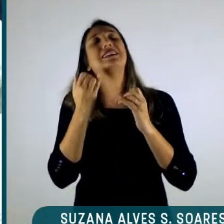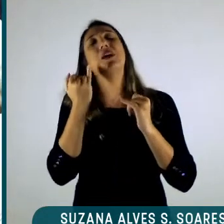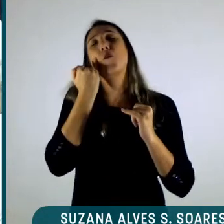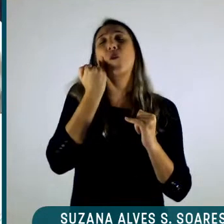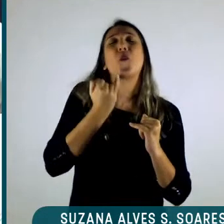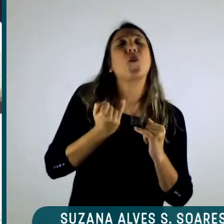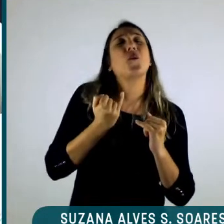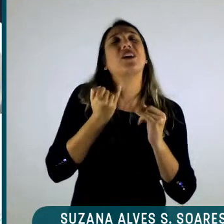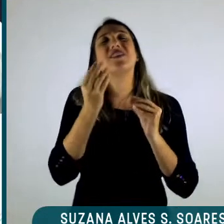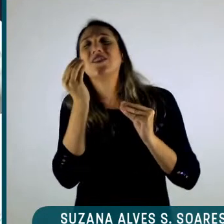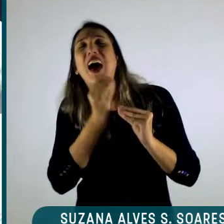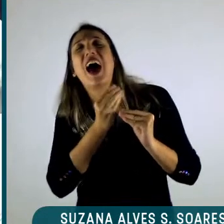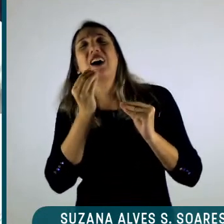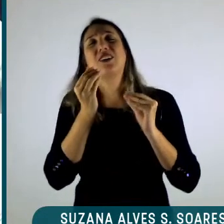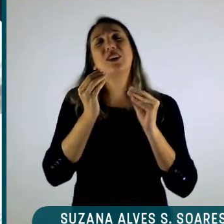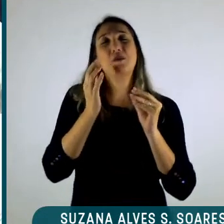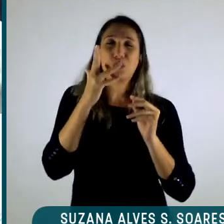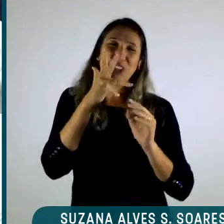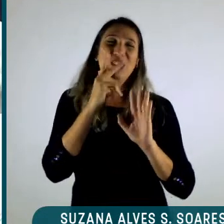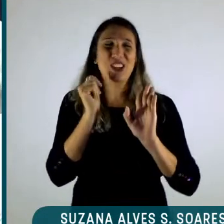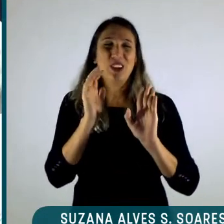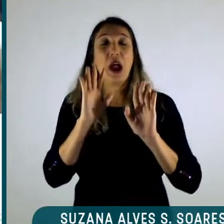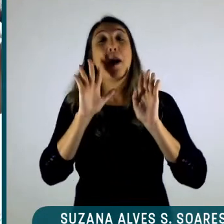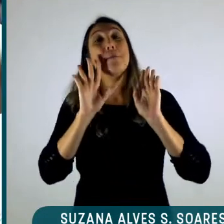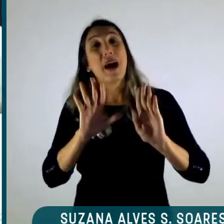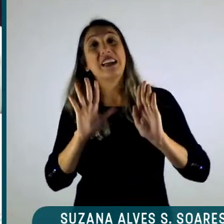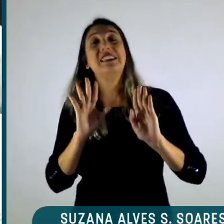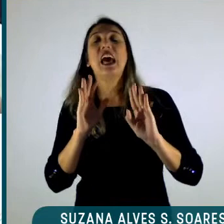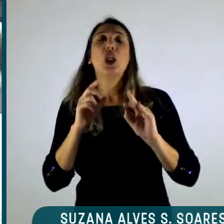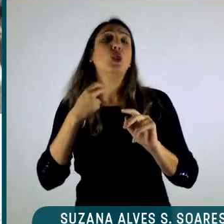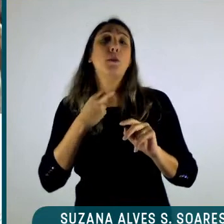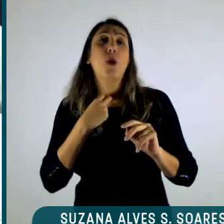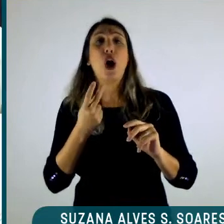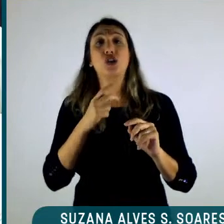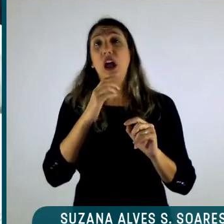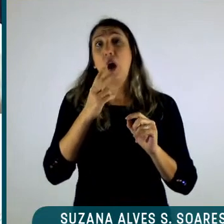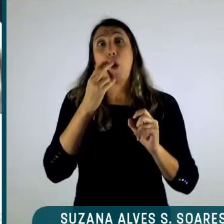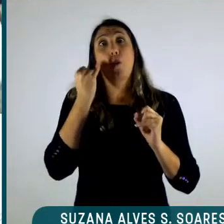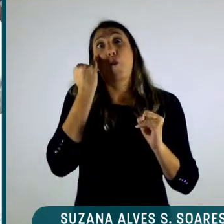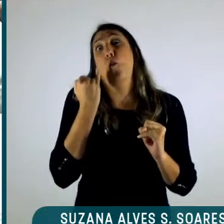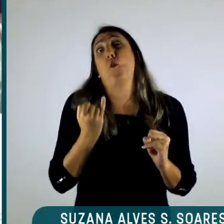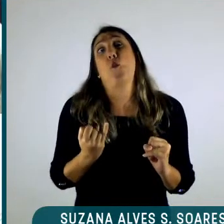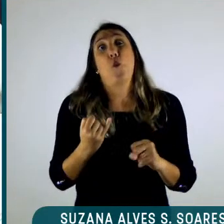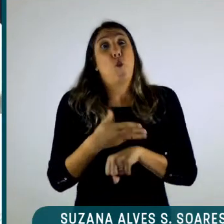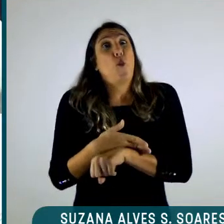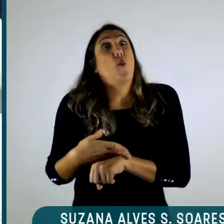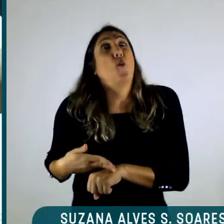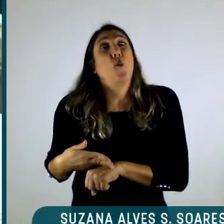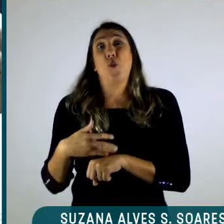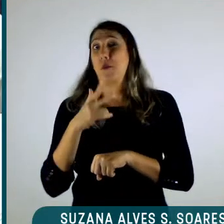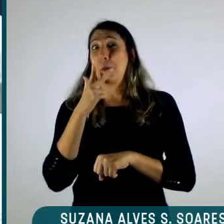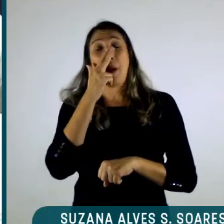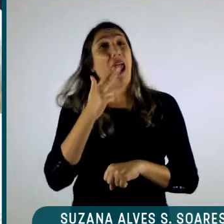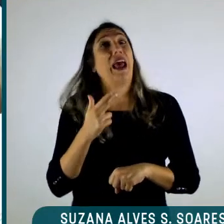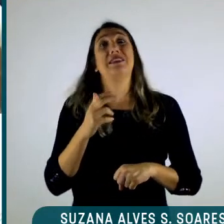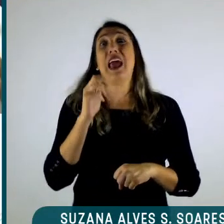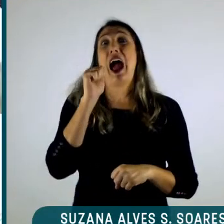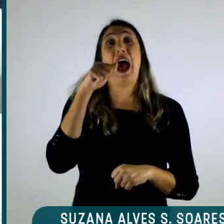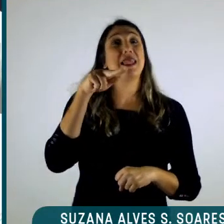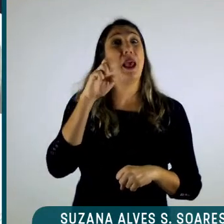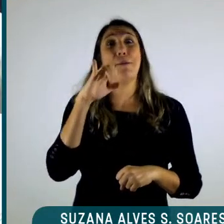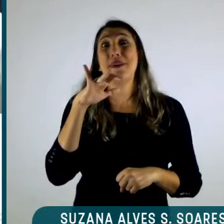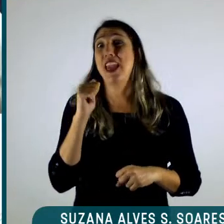health system cannot be this thing feeble, but good looking, but it cannot be anemic,